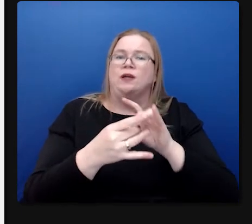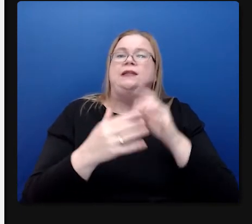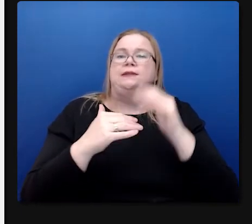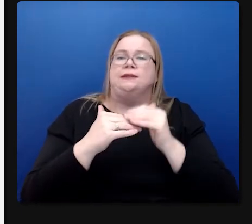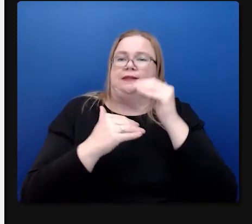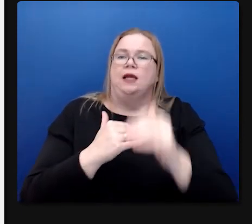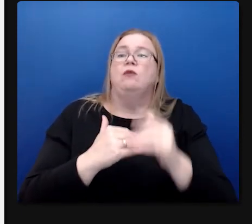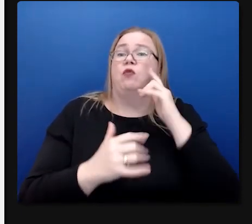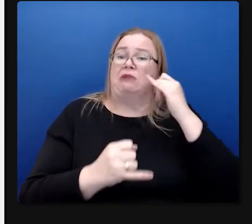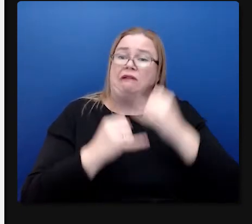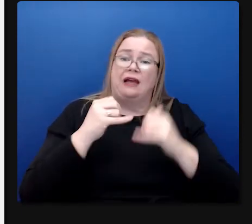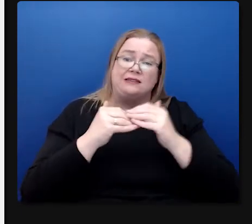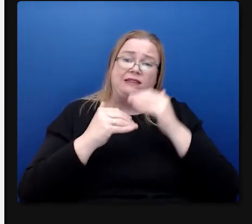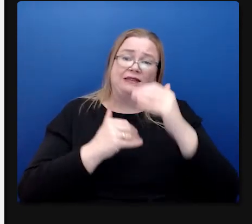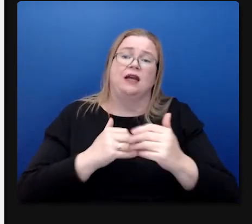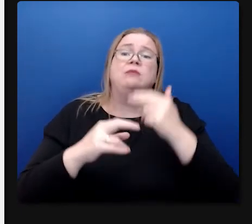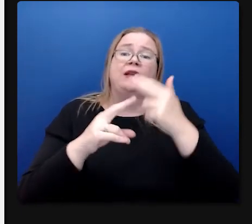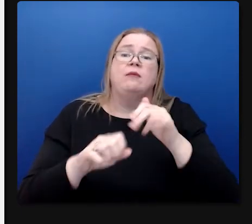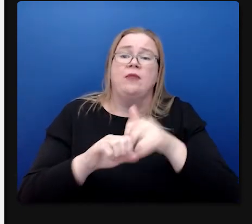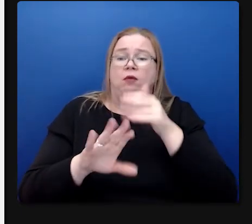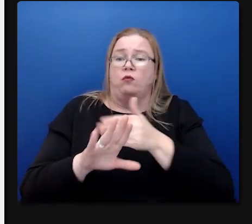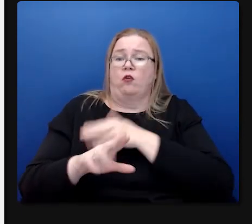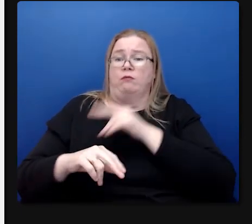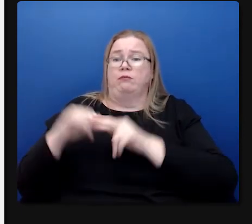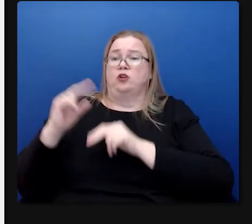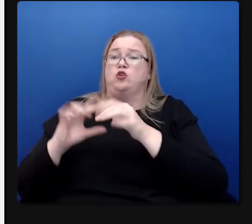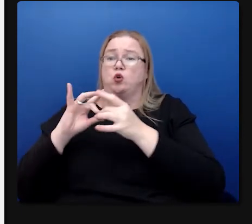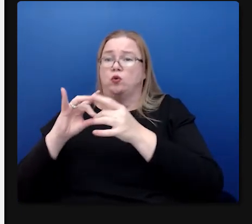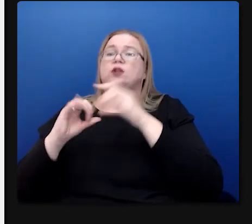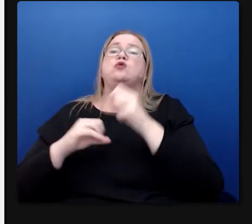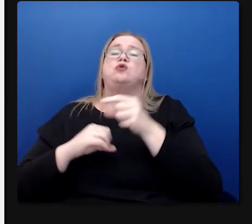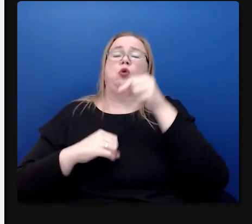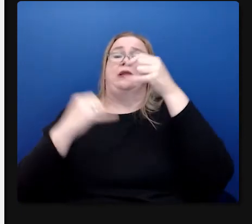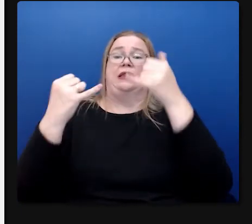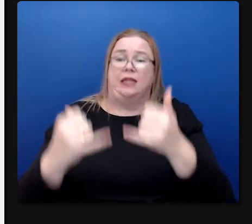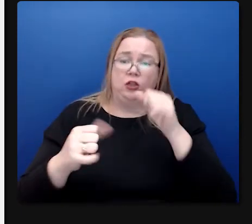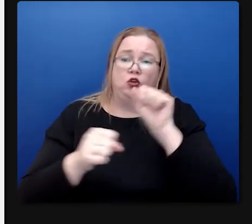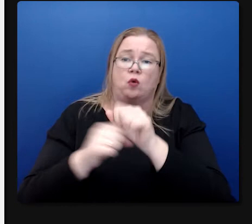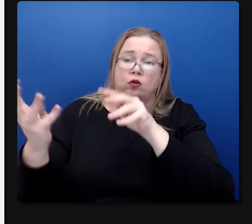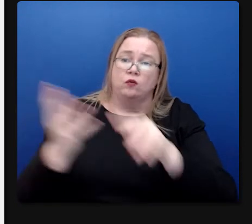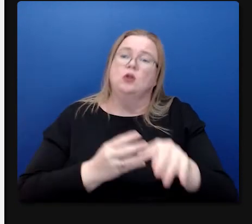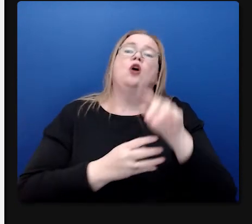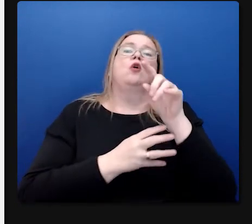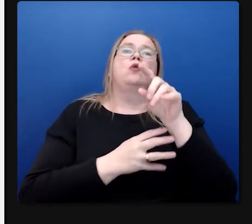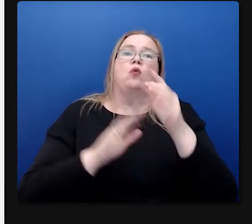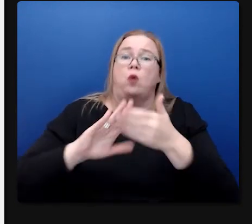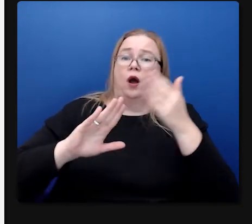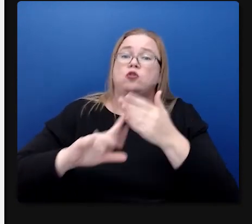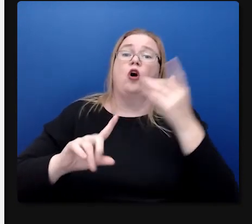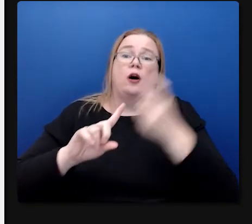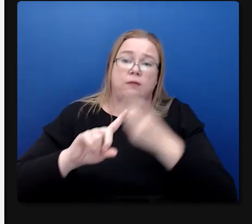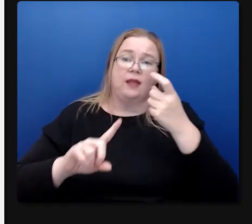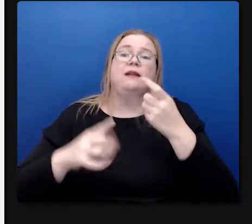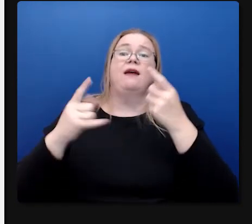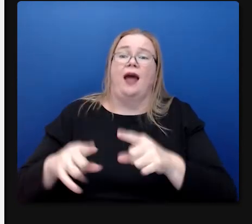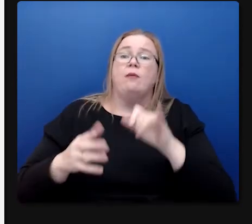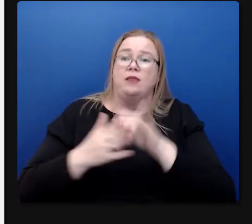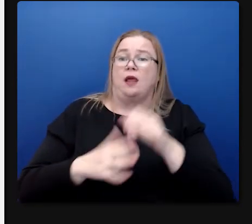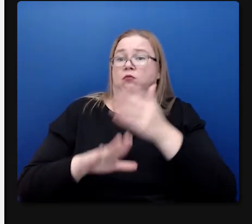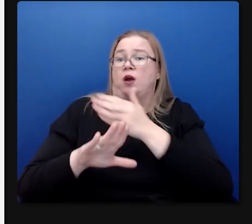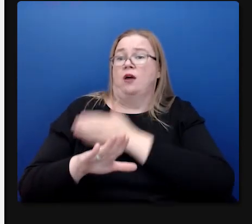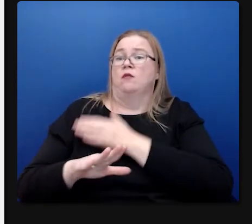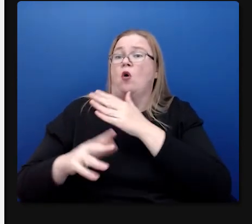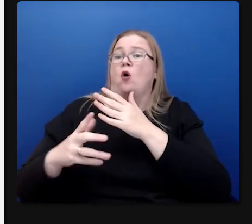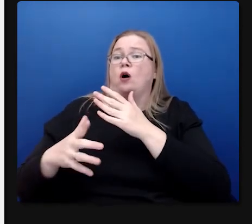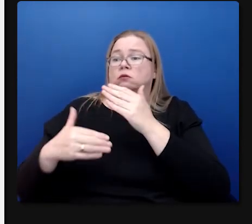step. In the last step, we named that previous build Unity. So this workflow is going to run automatically whenever that